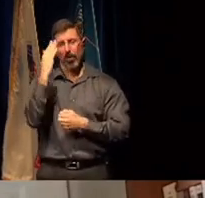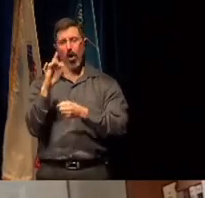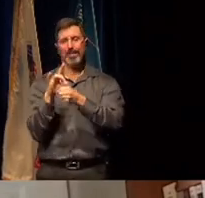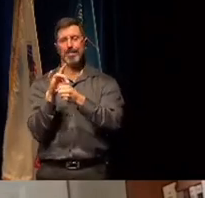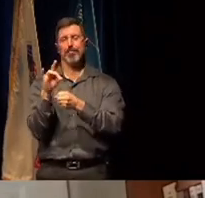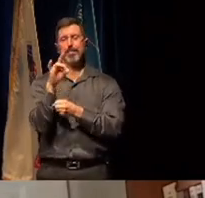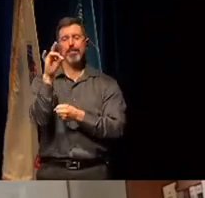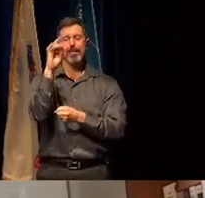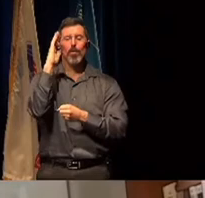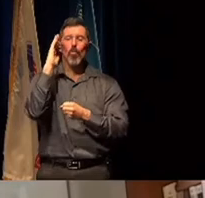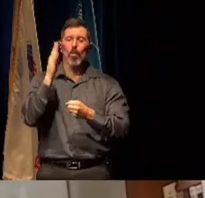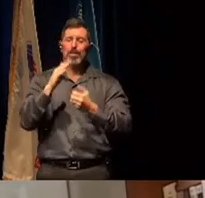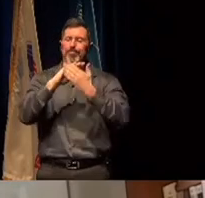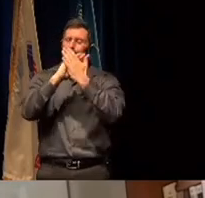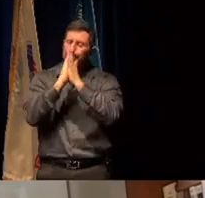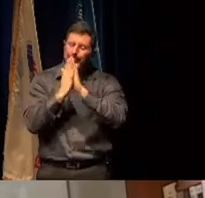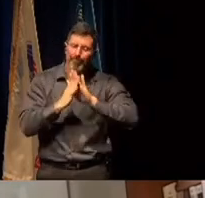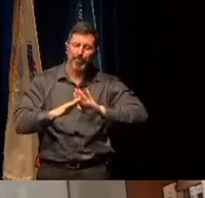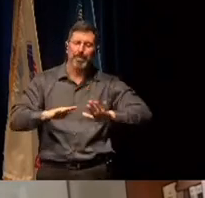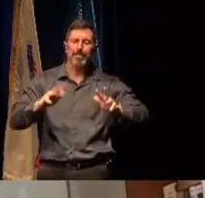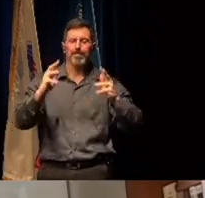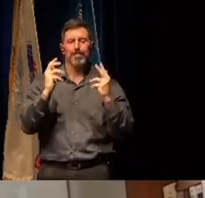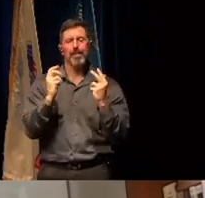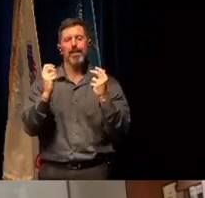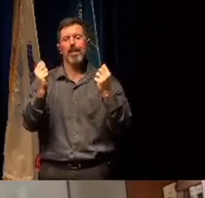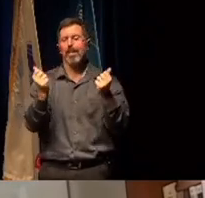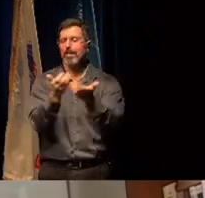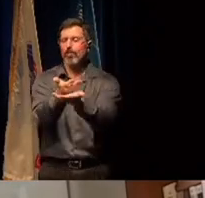His peace and healing to everyone."